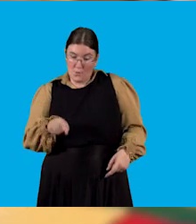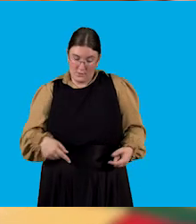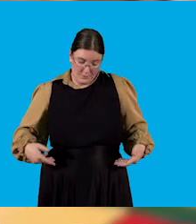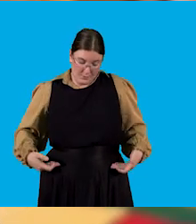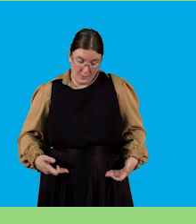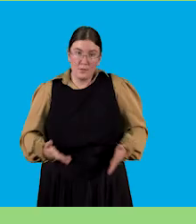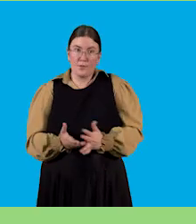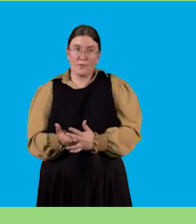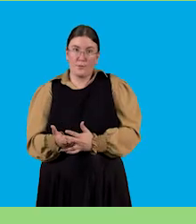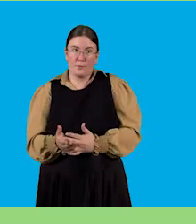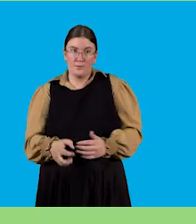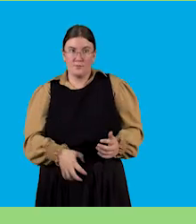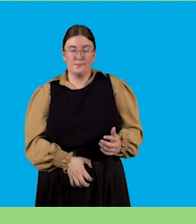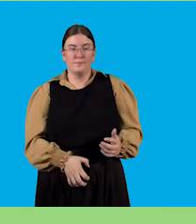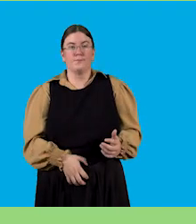urine.